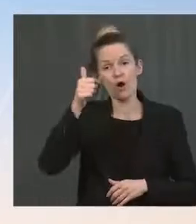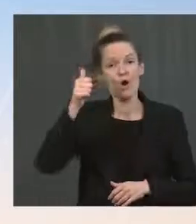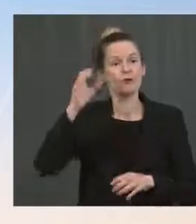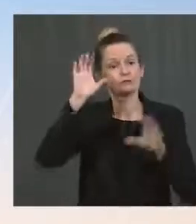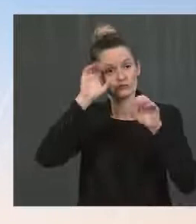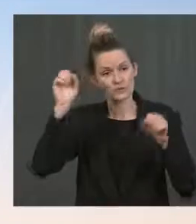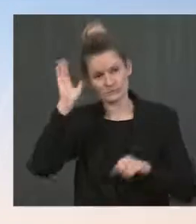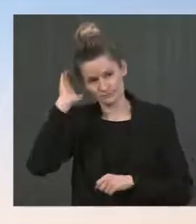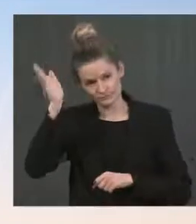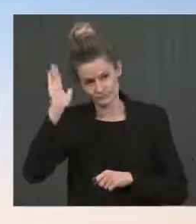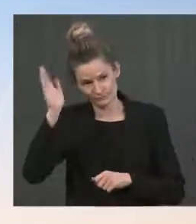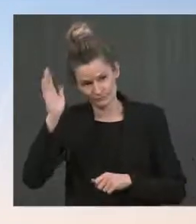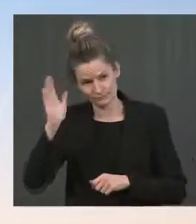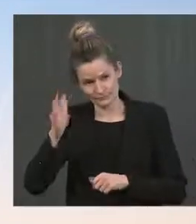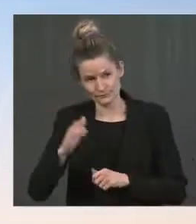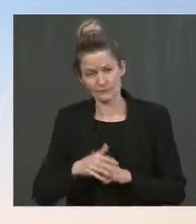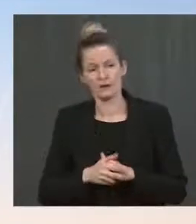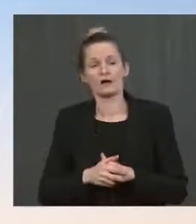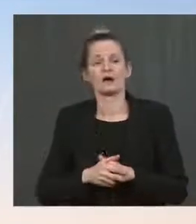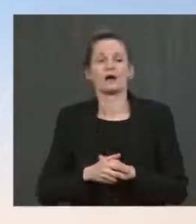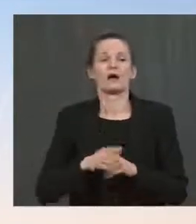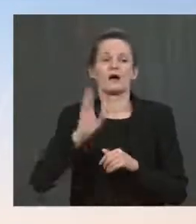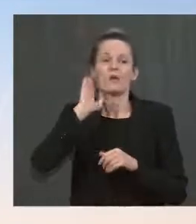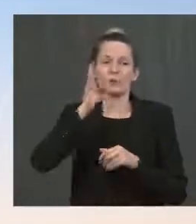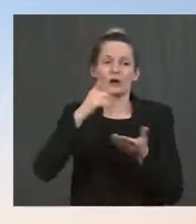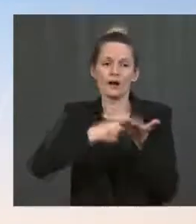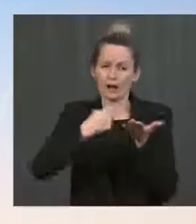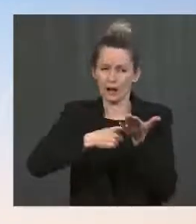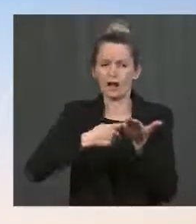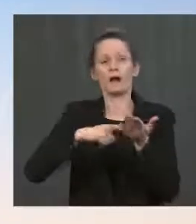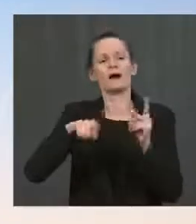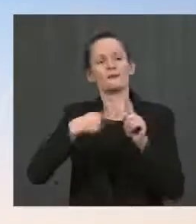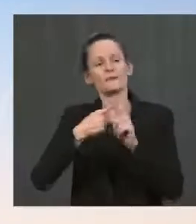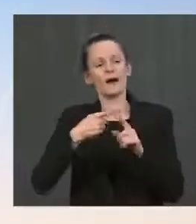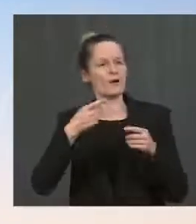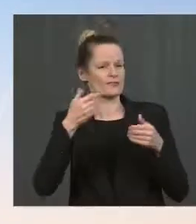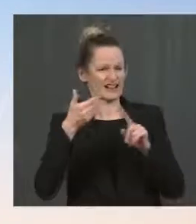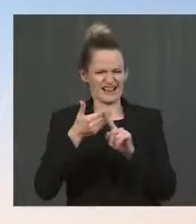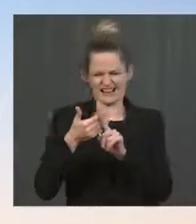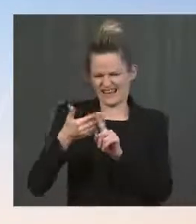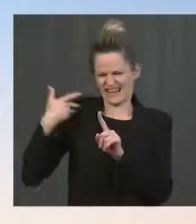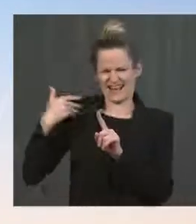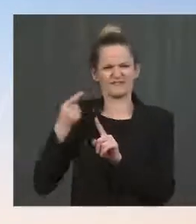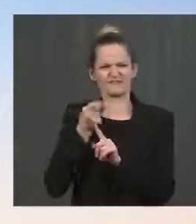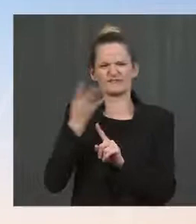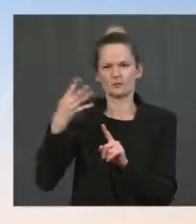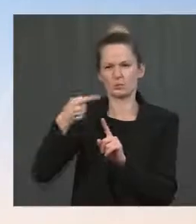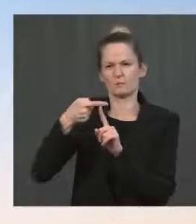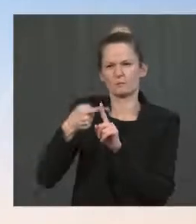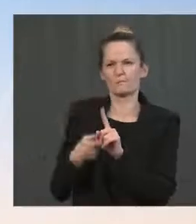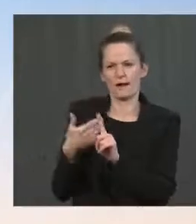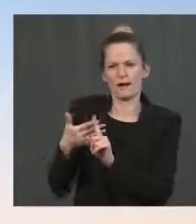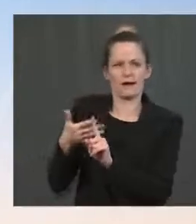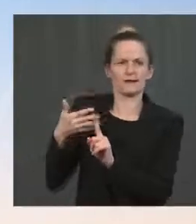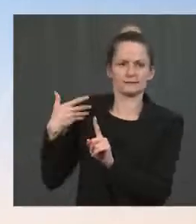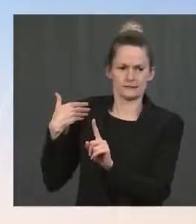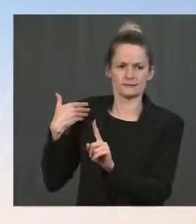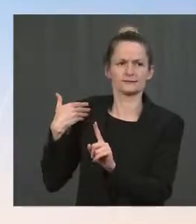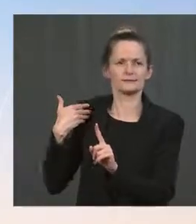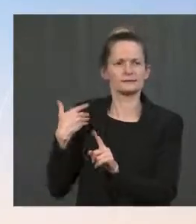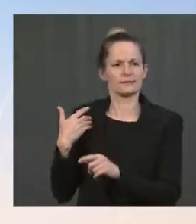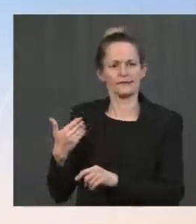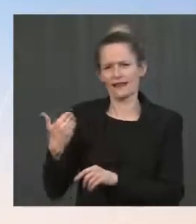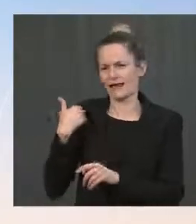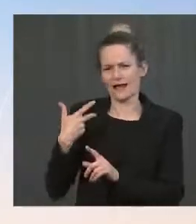that the president announced over the course of the last few months. We've been at war with the virus for a long time, several months, more than a year, year and a